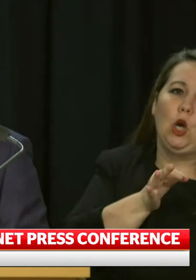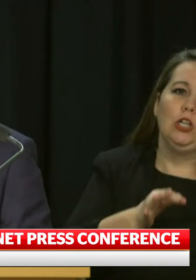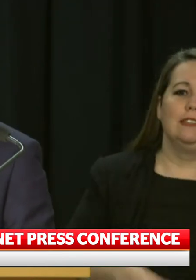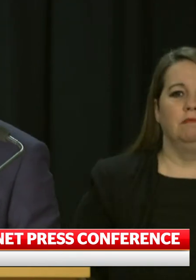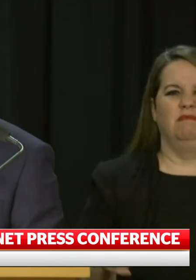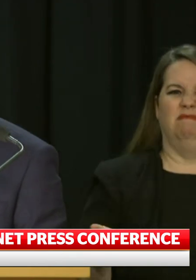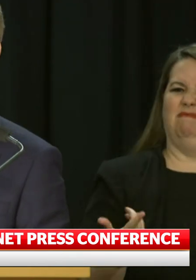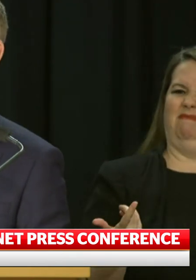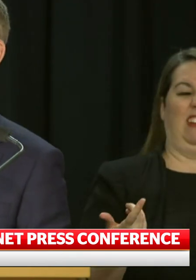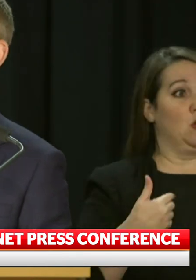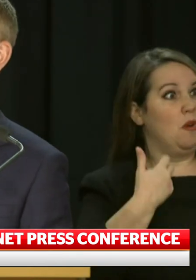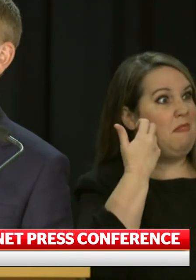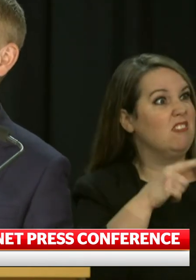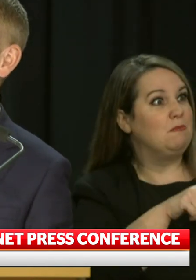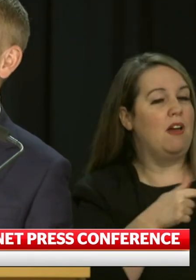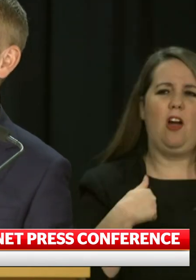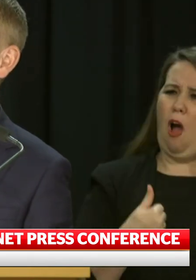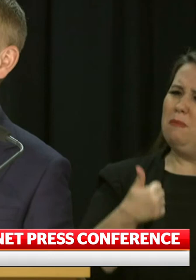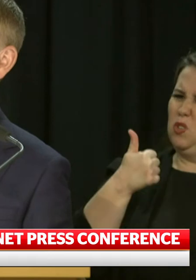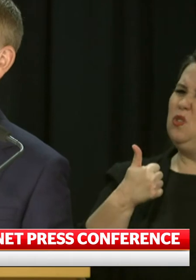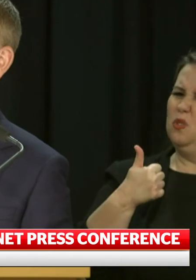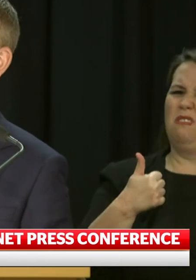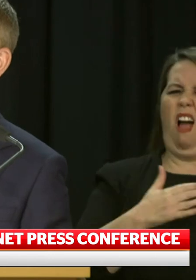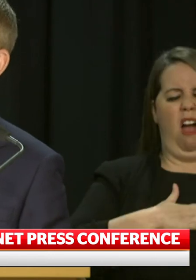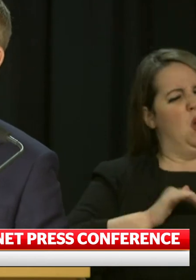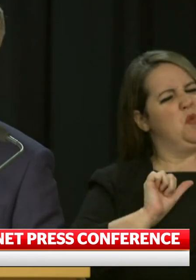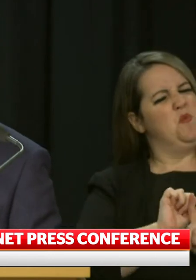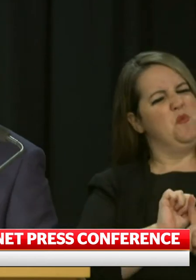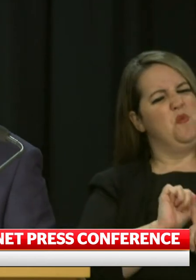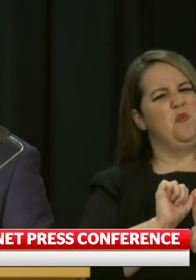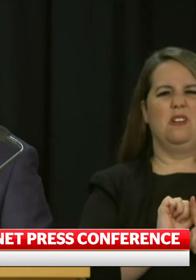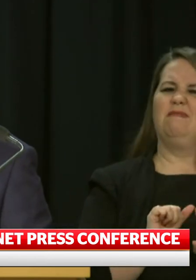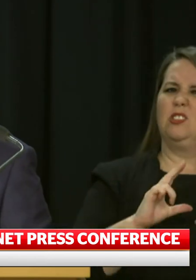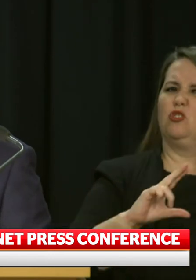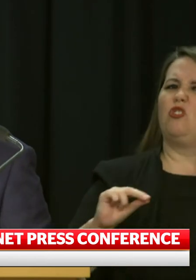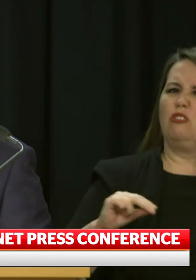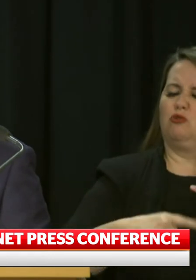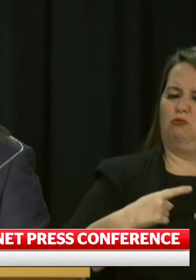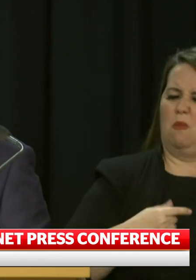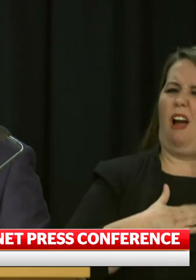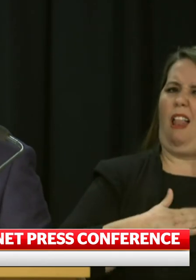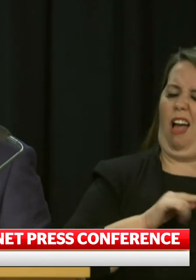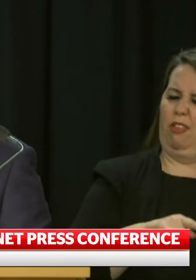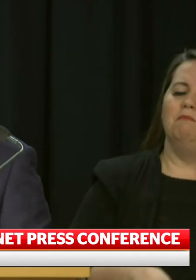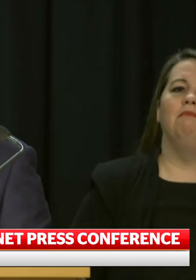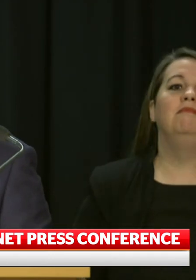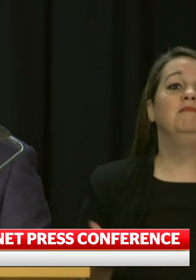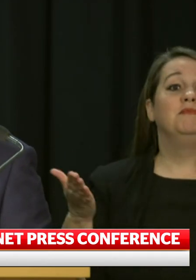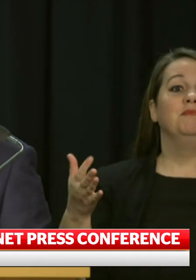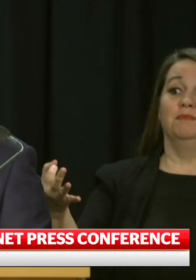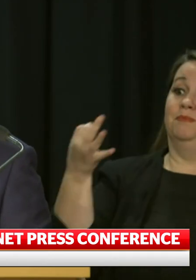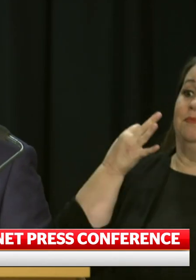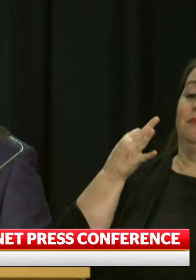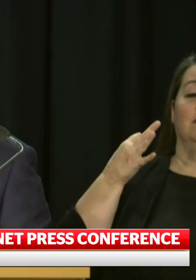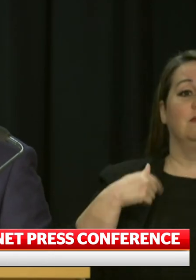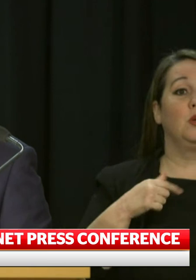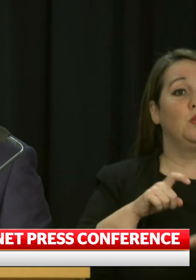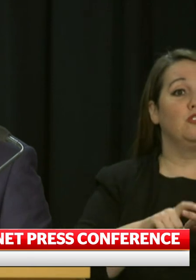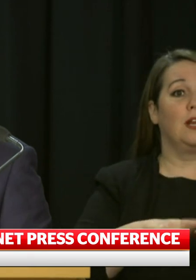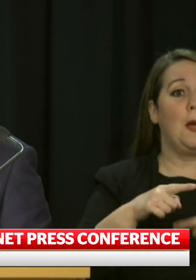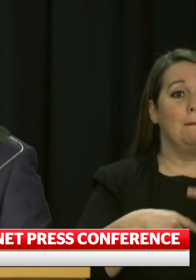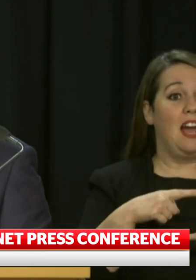rolls. Absolutely. Richard, you haven't had a question. Have you had an opportunity to talk to the Greens about the